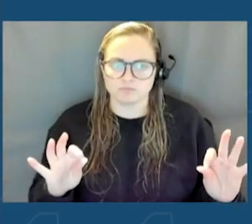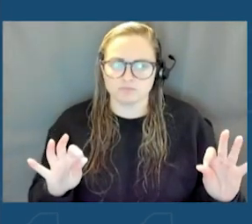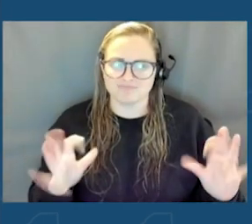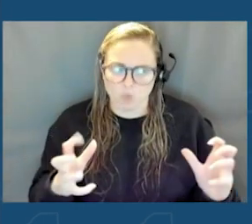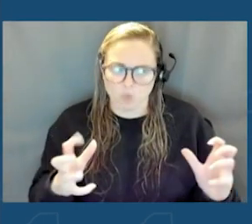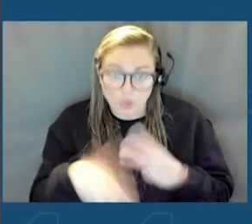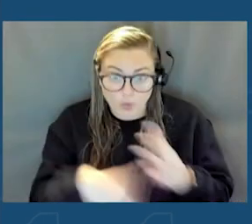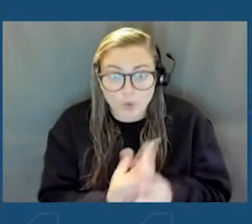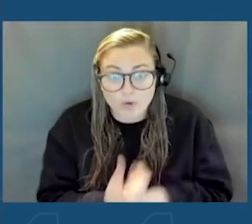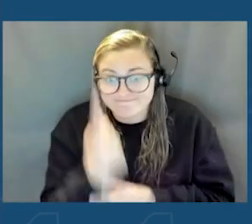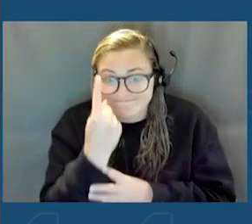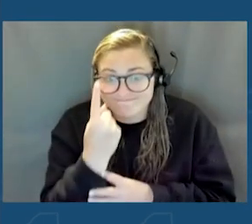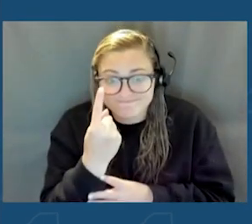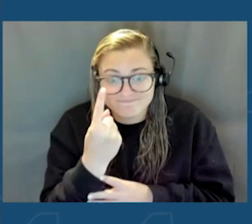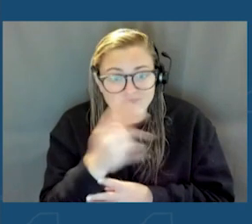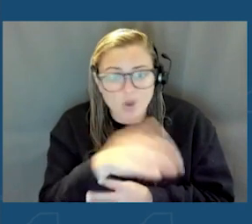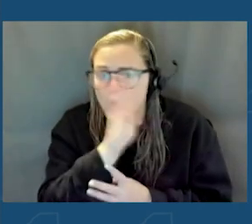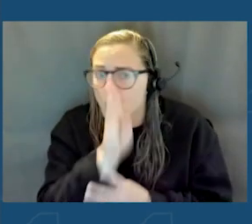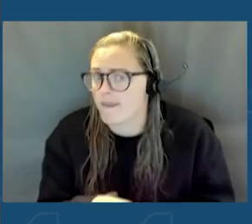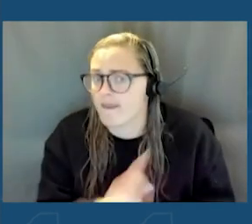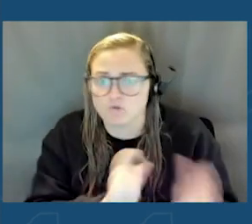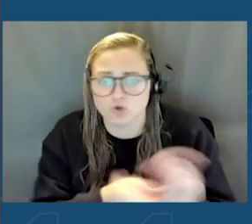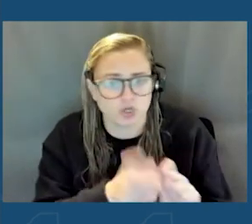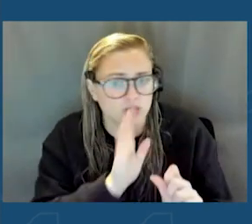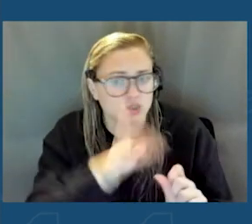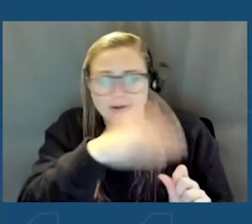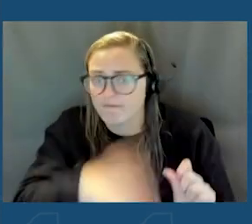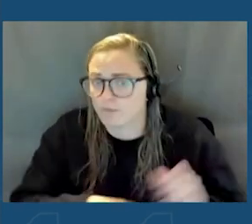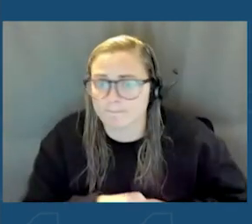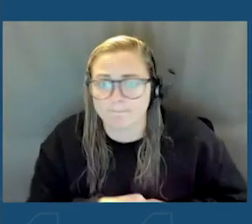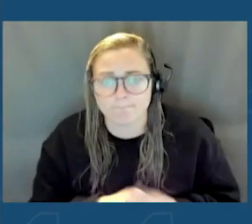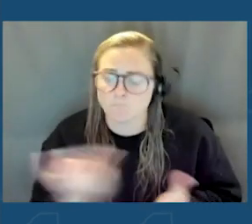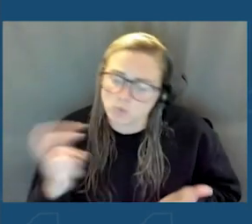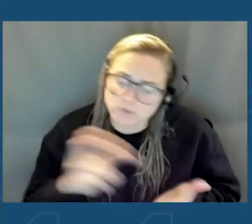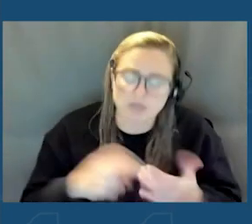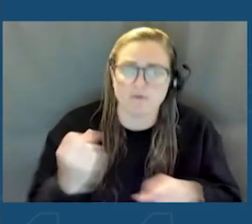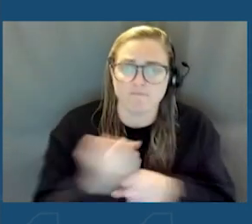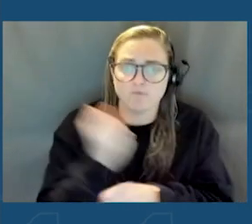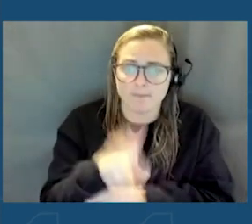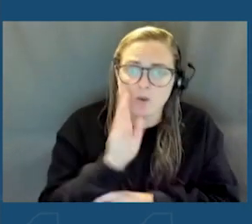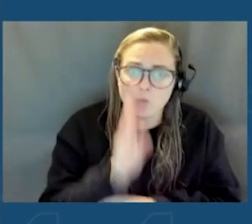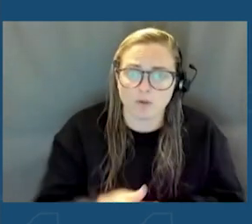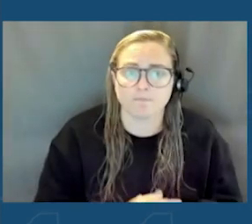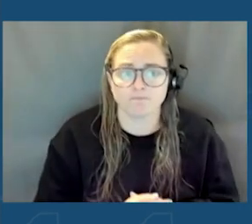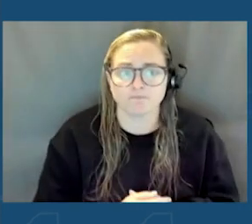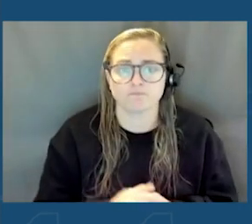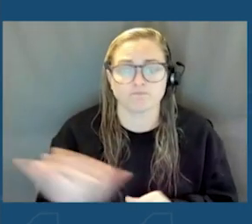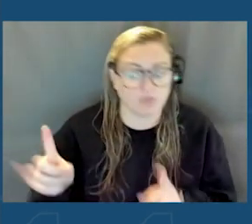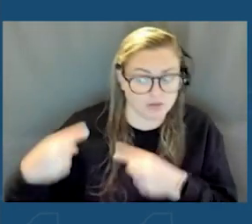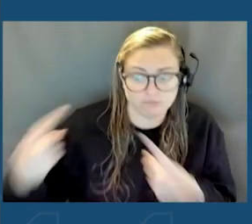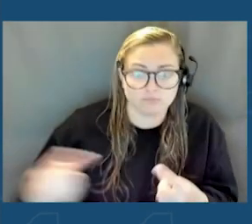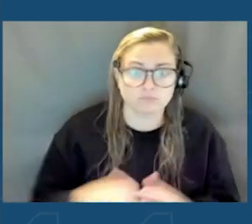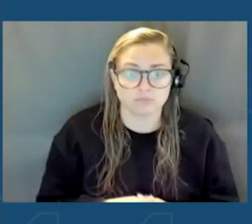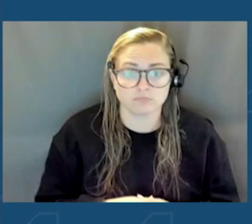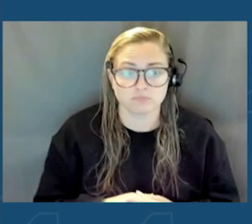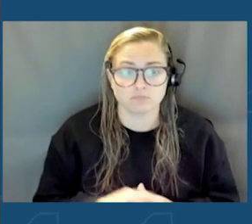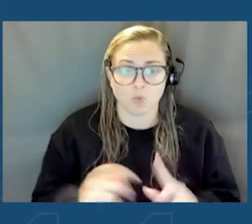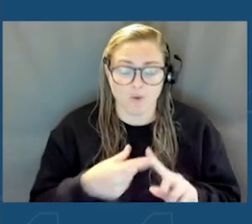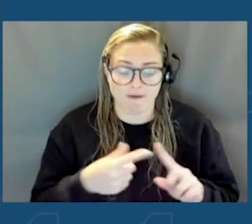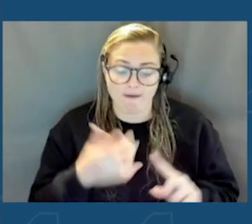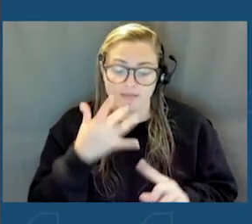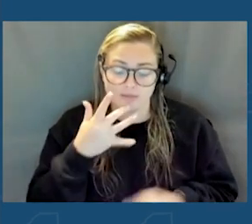hear that that'll never change. We will stand up, we will fight back, just like we did when I had the